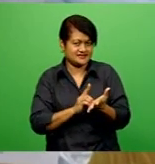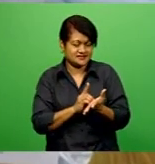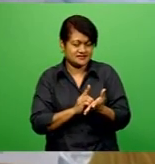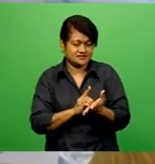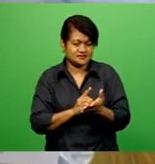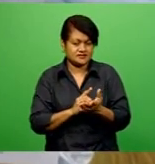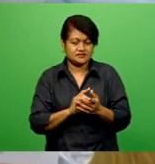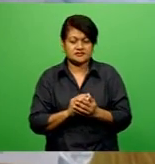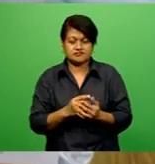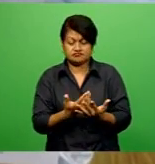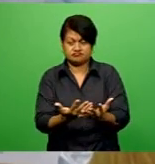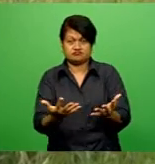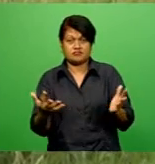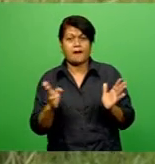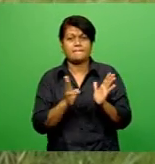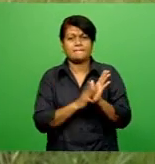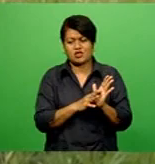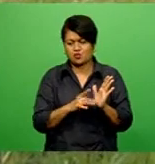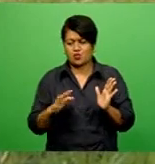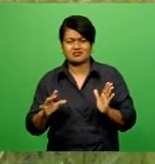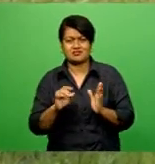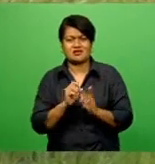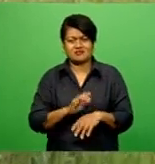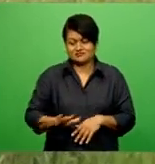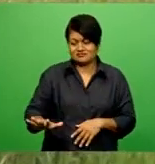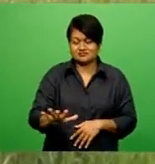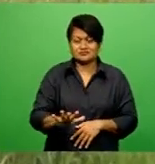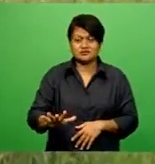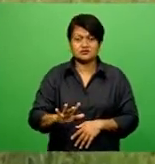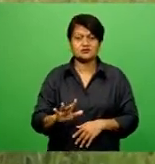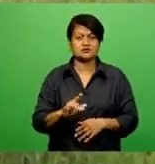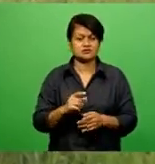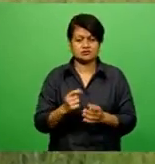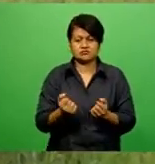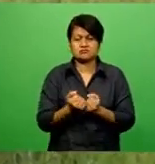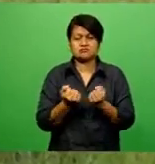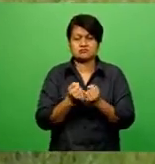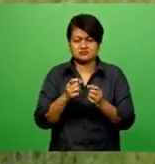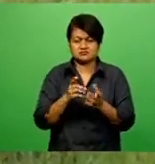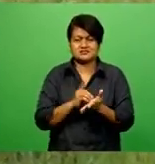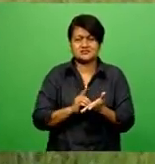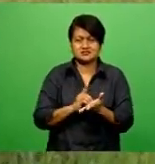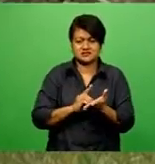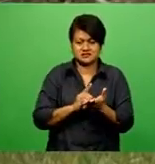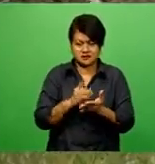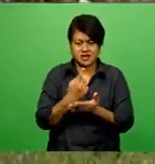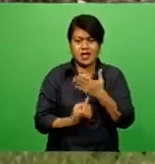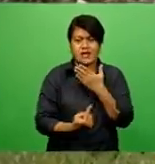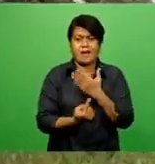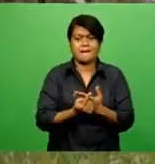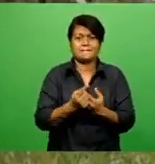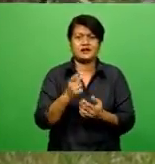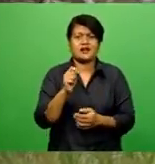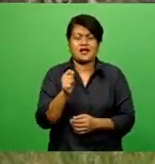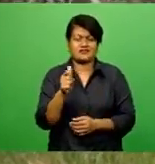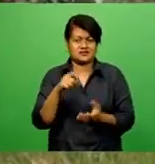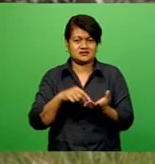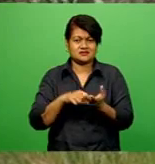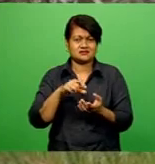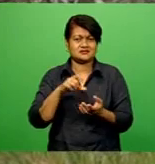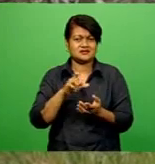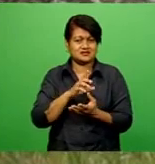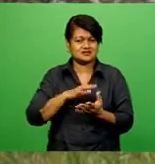around the Maduata area. 3 new typhoid cases were recorded this week, taking up the total number of cases to